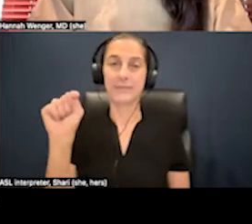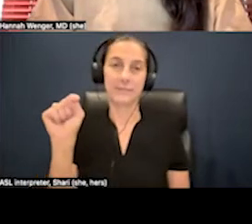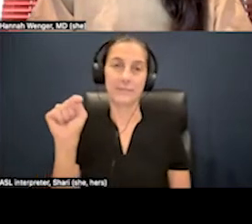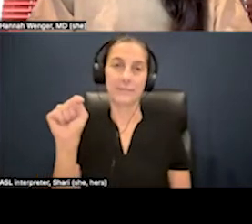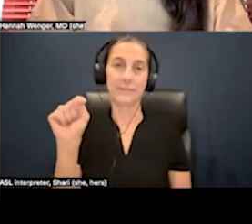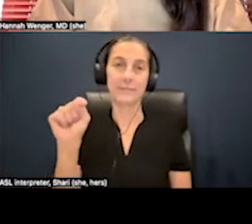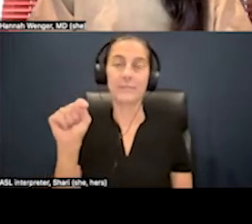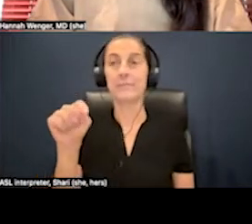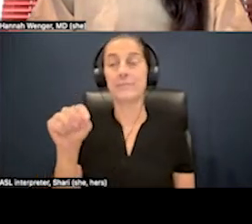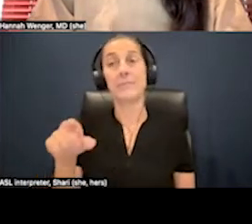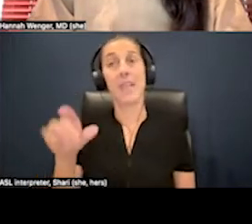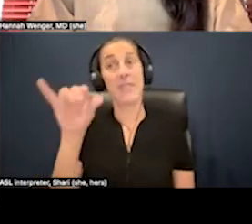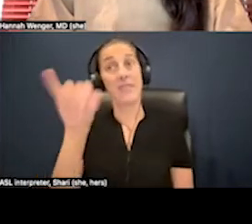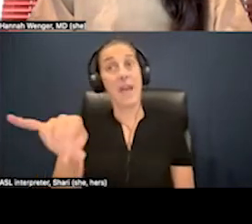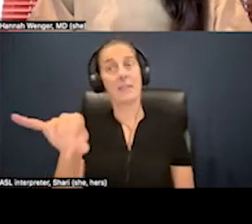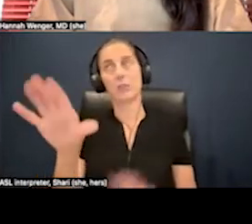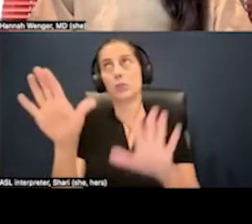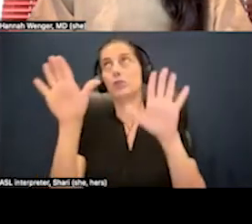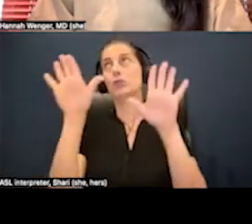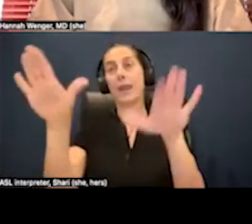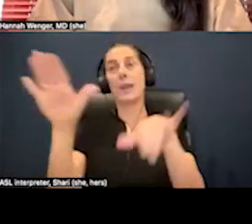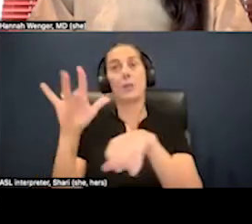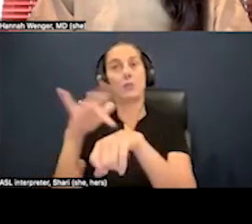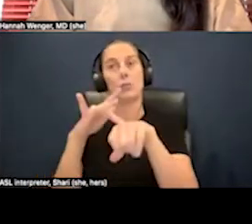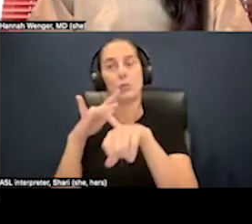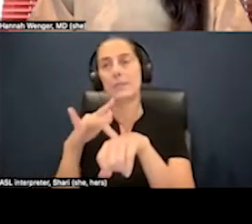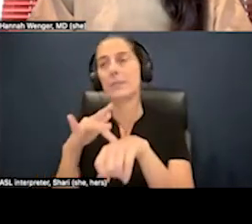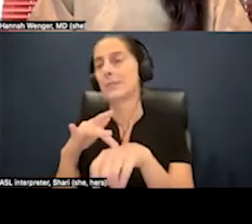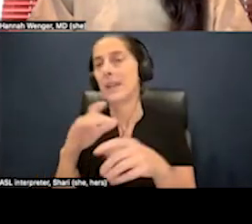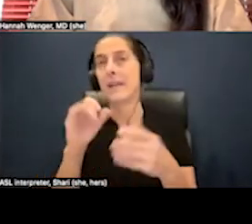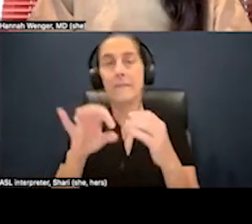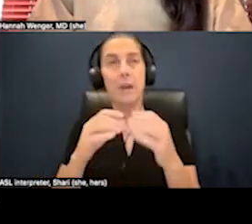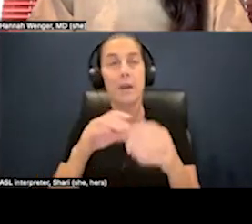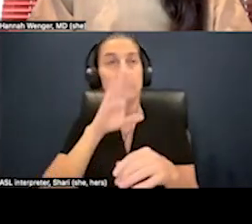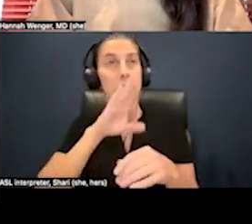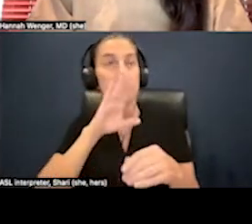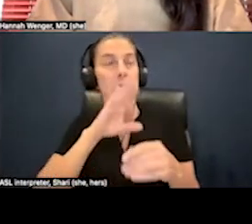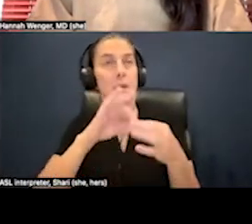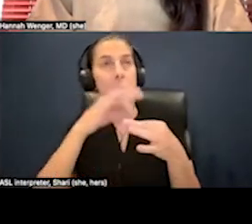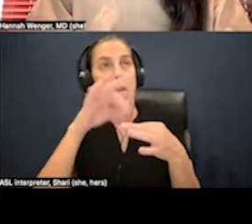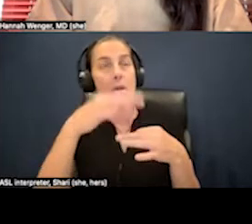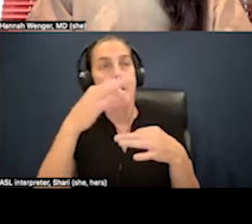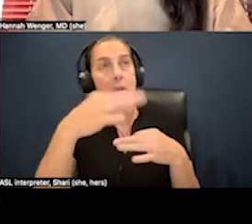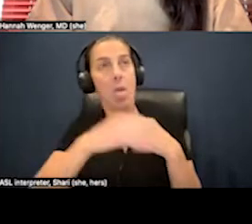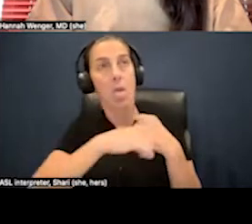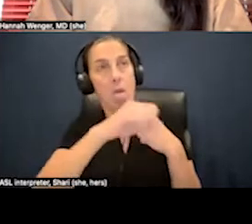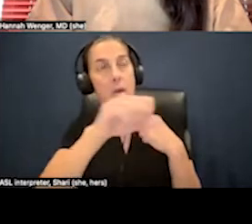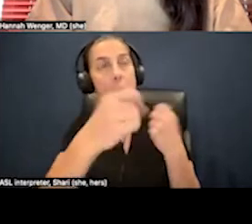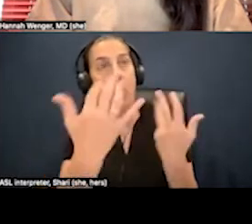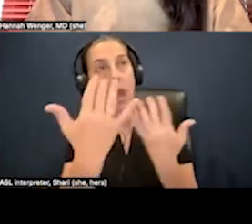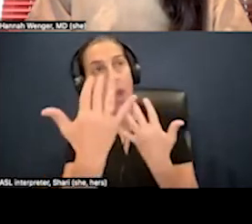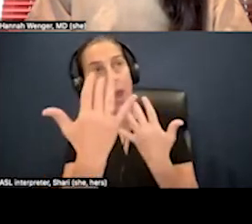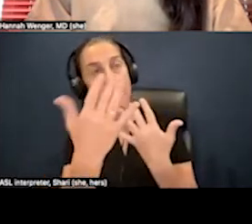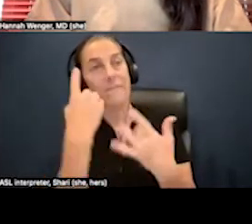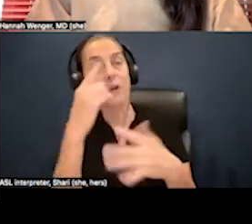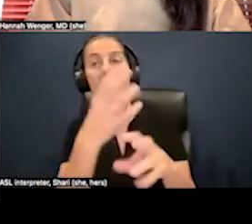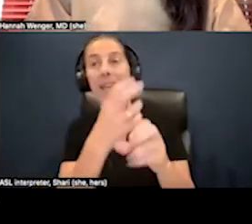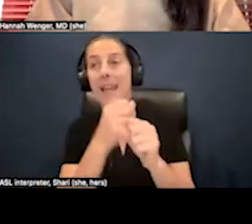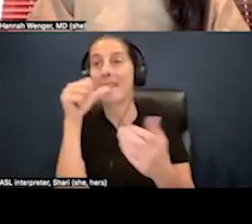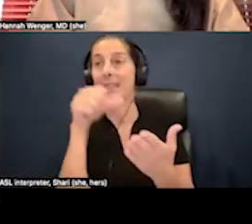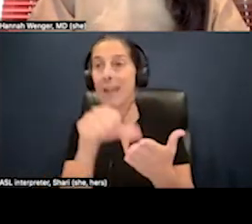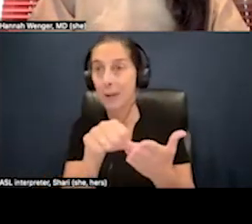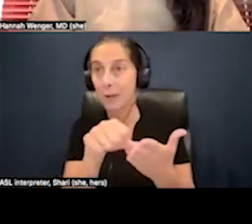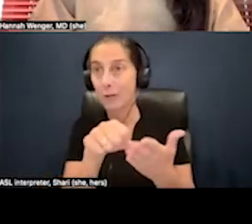Really, really, really great resource. Highly recommend, particularly if wait times at a place where